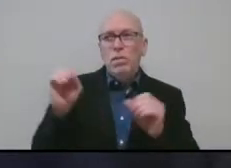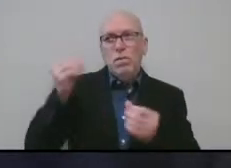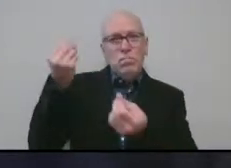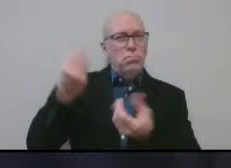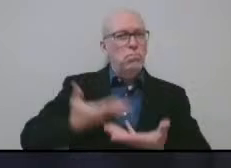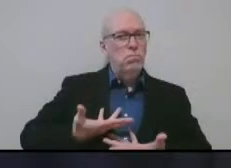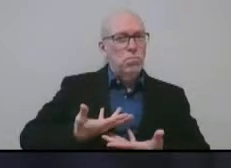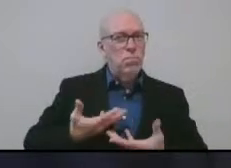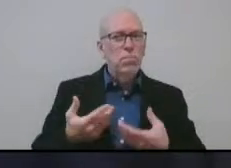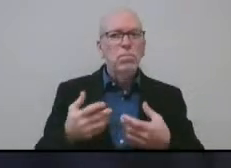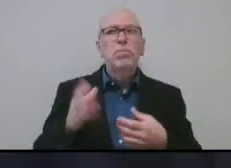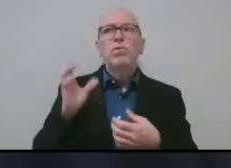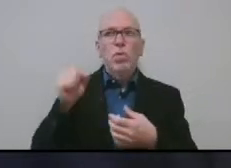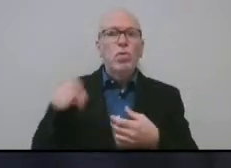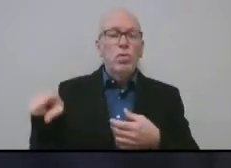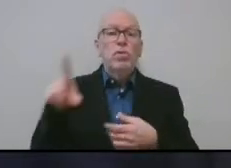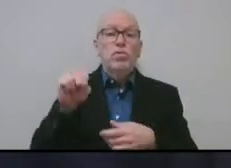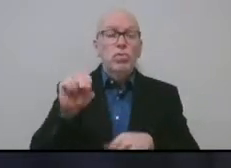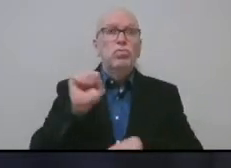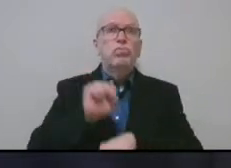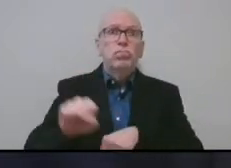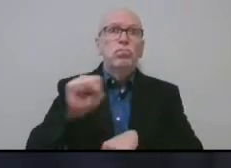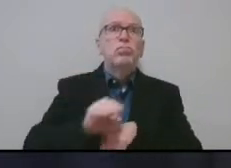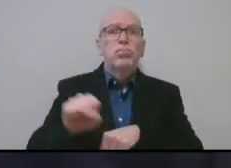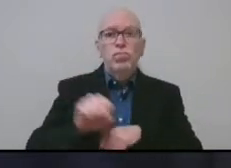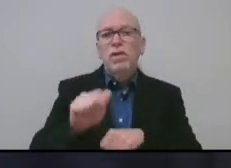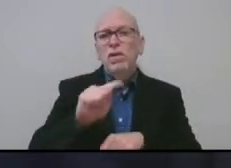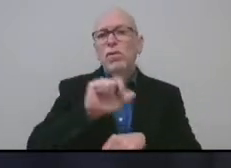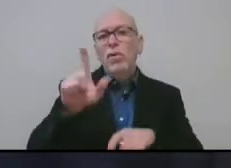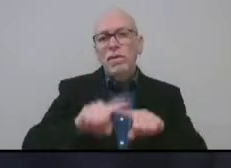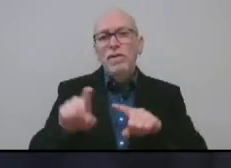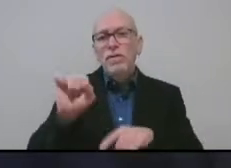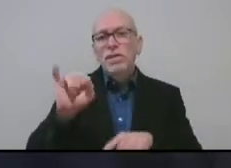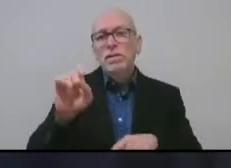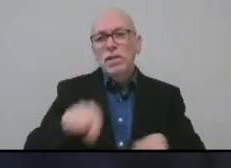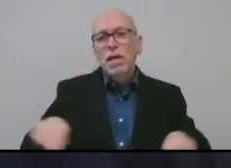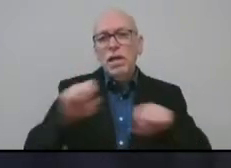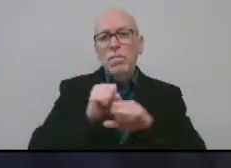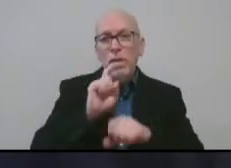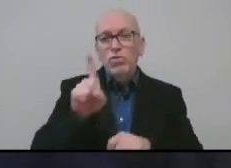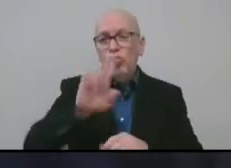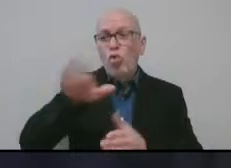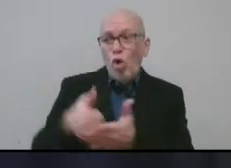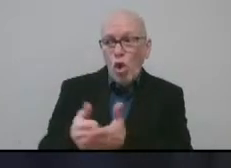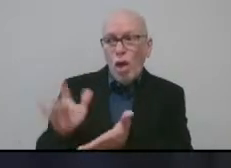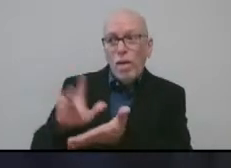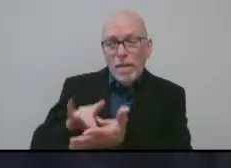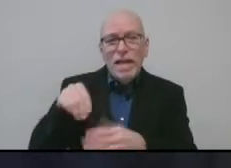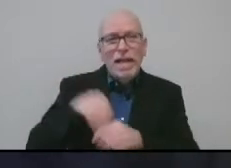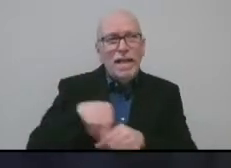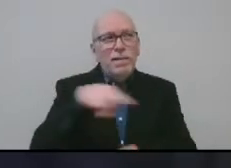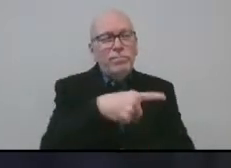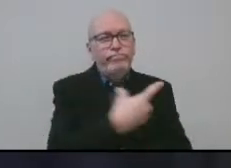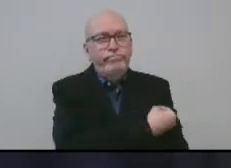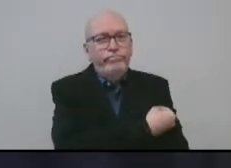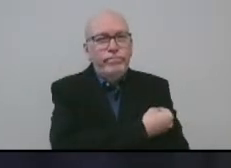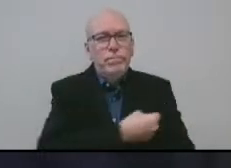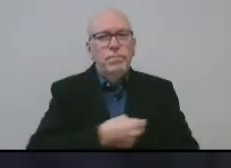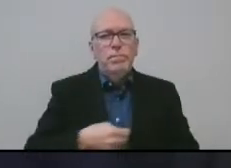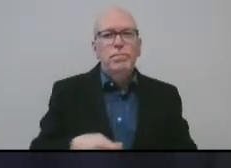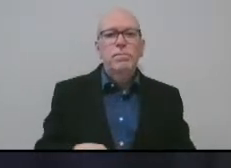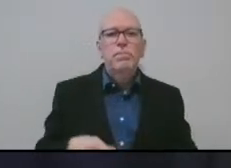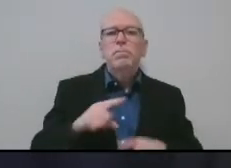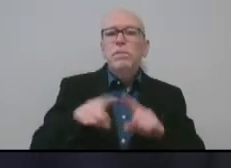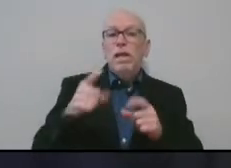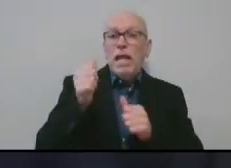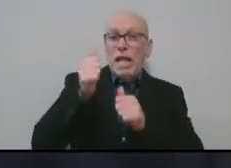do work exponentially at all of the different sites to make sure that all doses go in arms. The difference there really is that you don't put every single